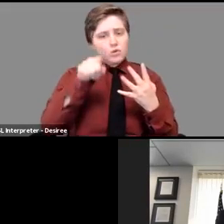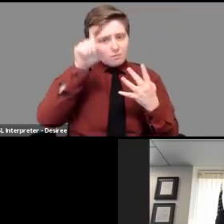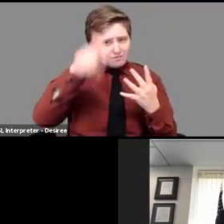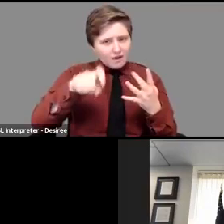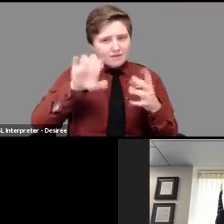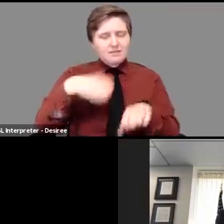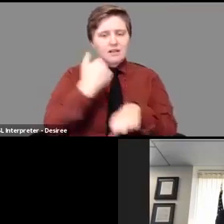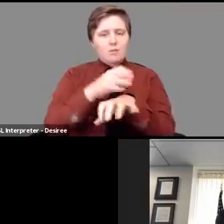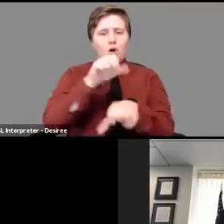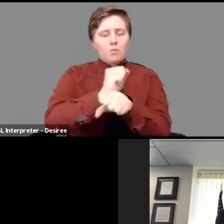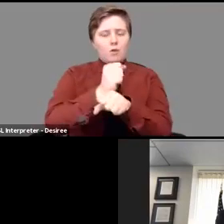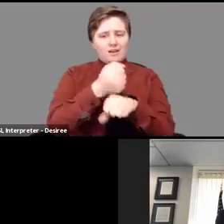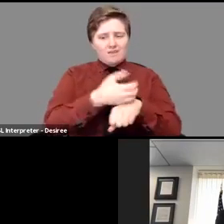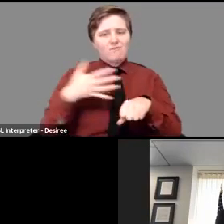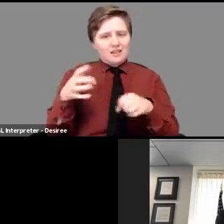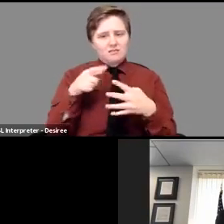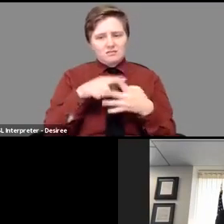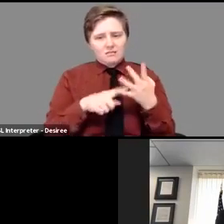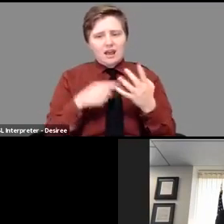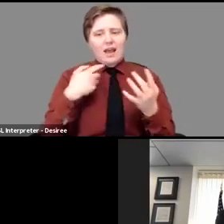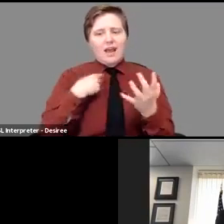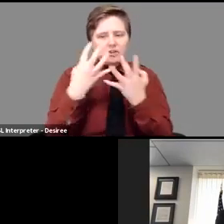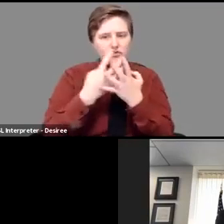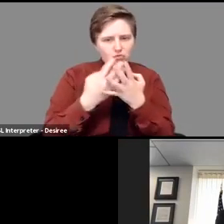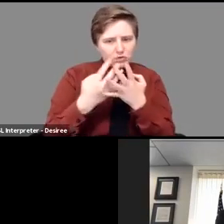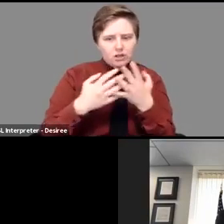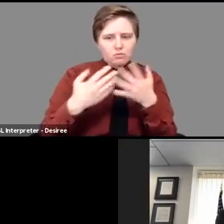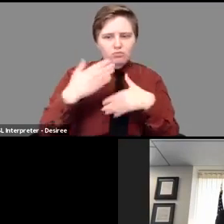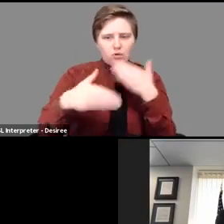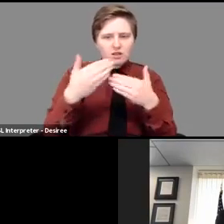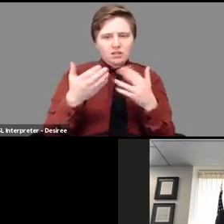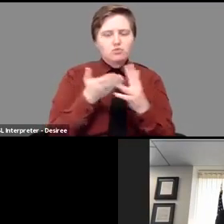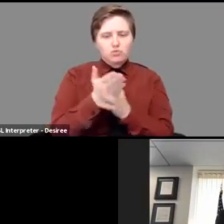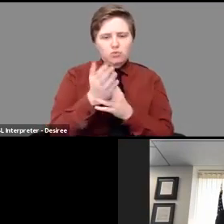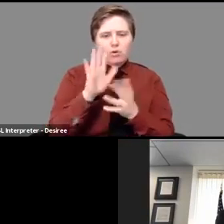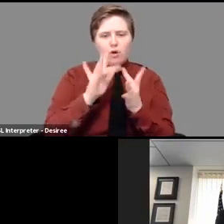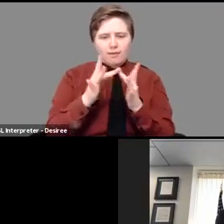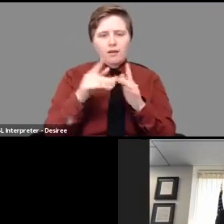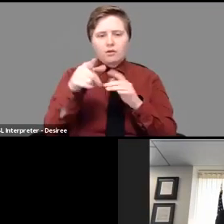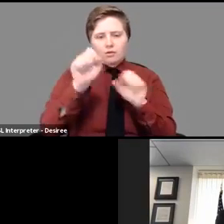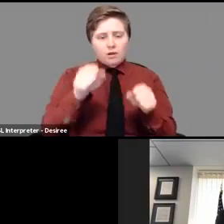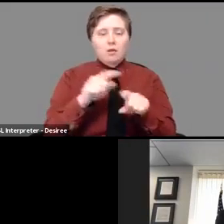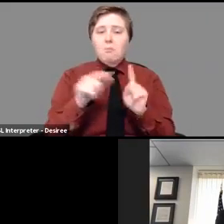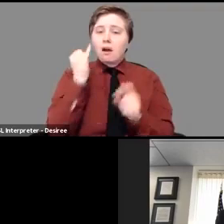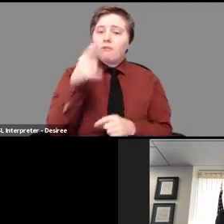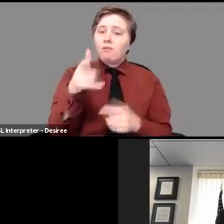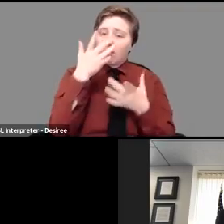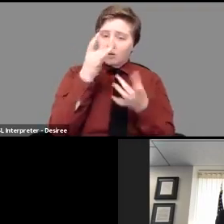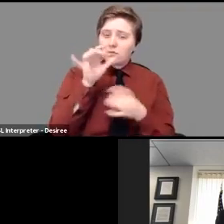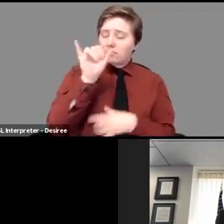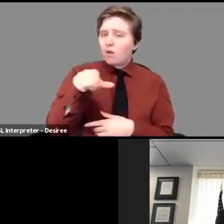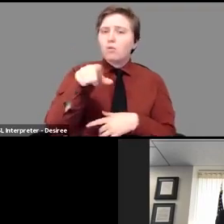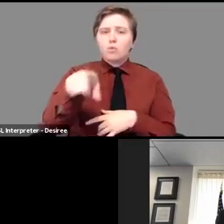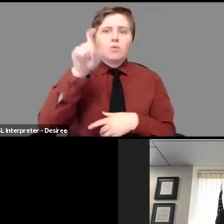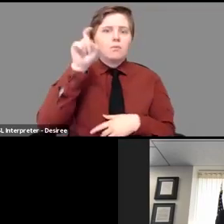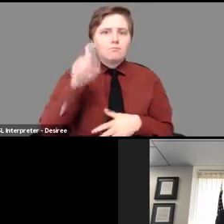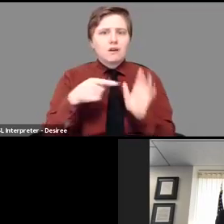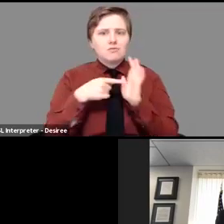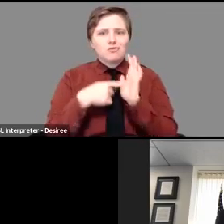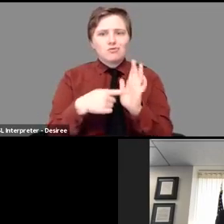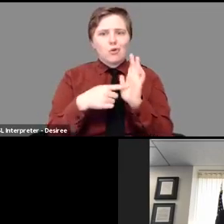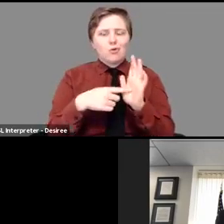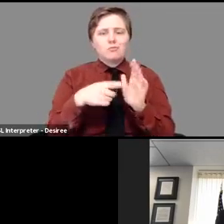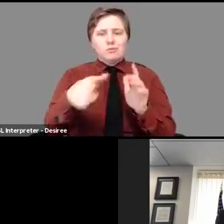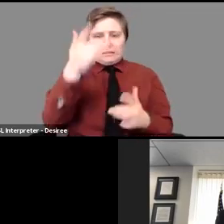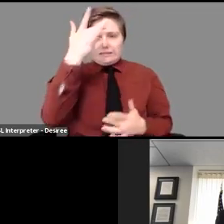ahead of time. There's a screening process that you go through online. But again, if you're interested in that, you do need to be showing symptoms.